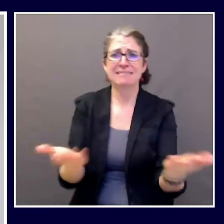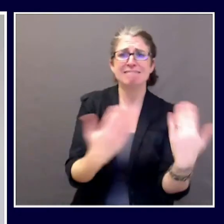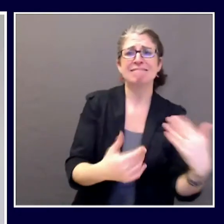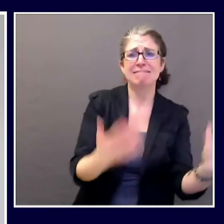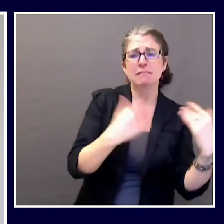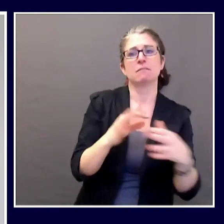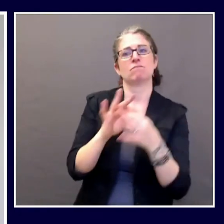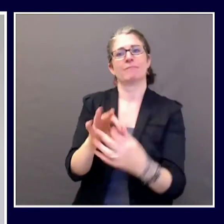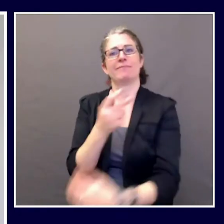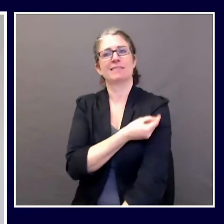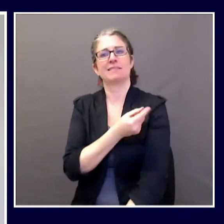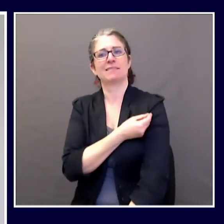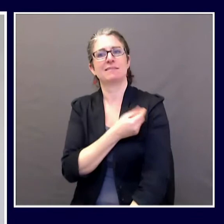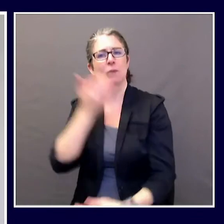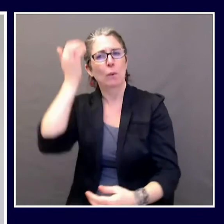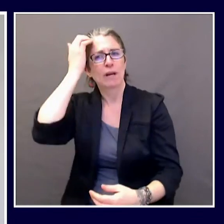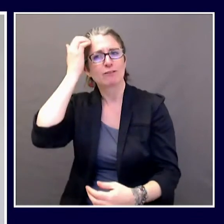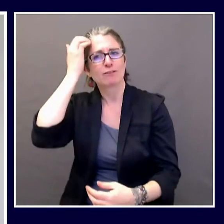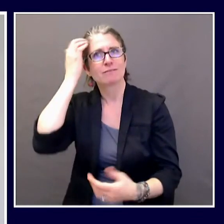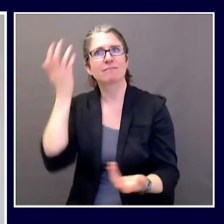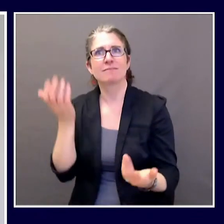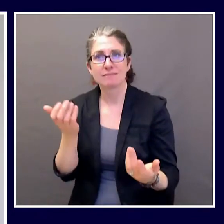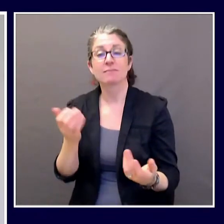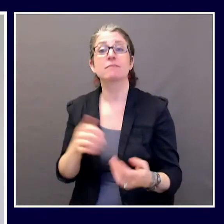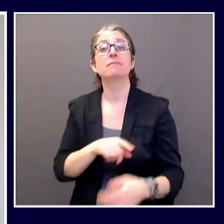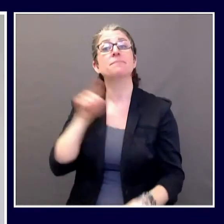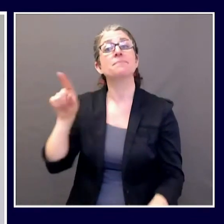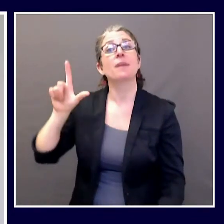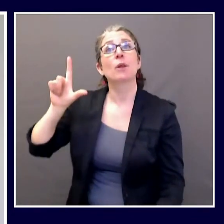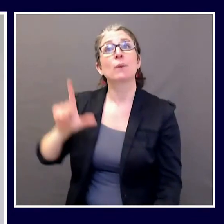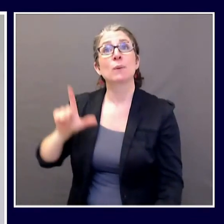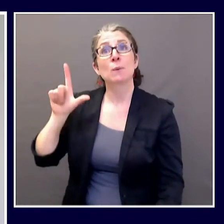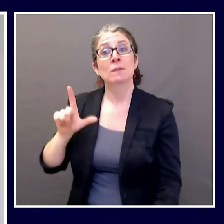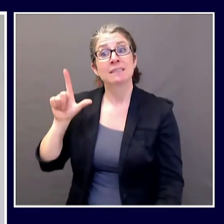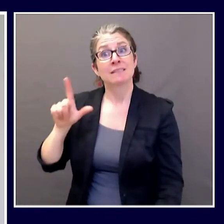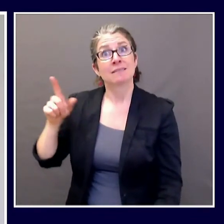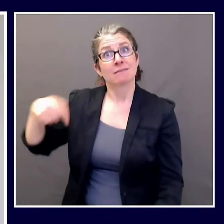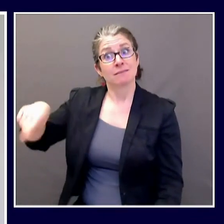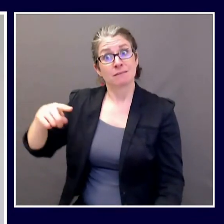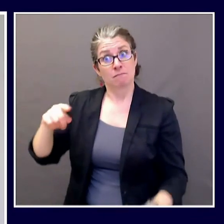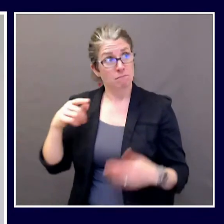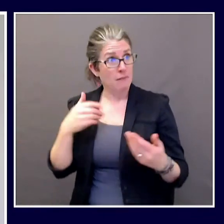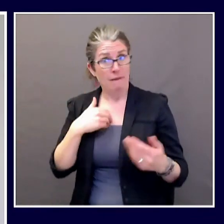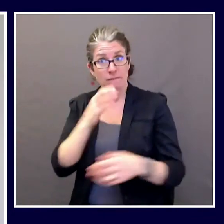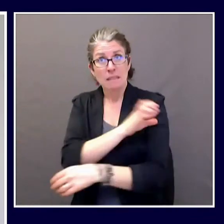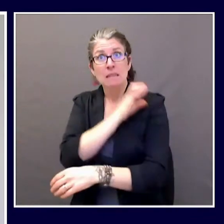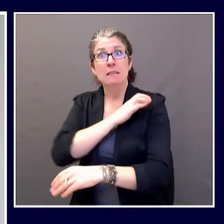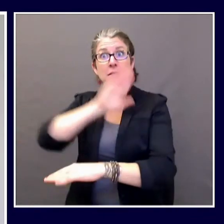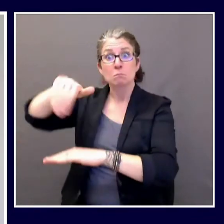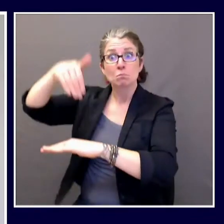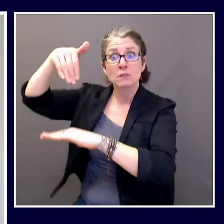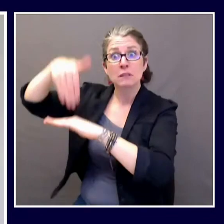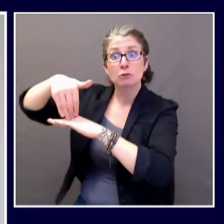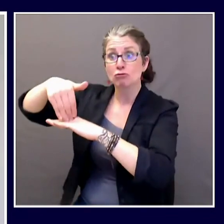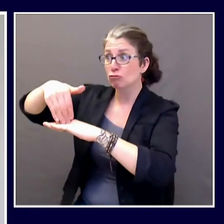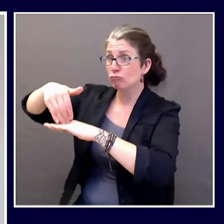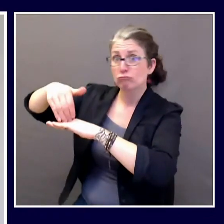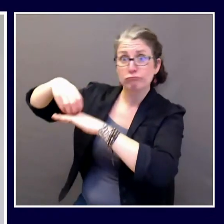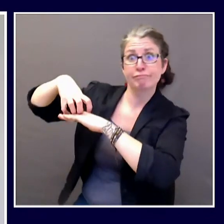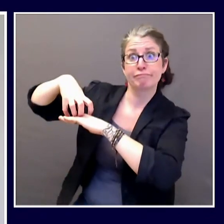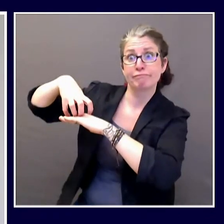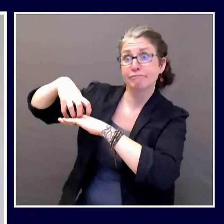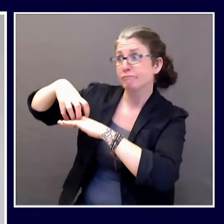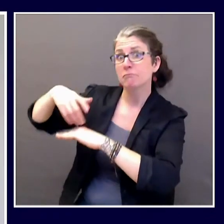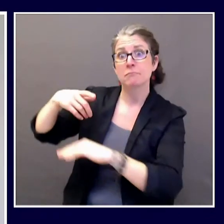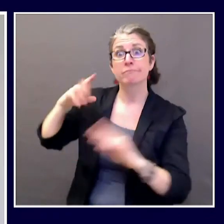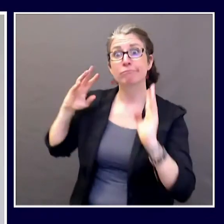minorities. Downtown Lewiston, for example. How can we start to bring vaccine to those places rather than ask folks who live there to move to the